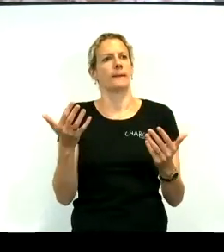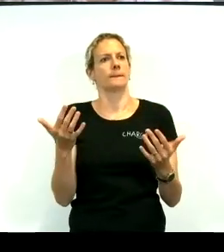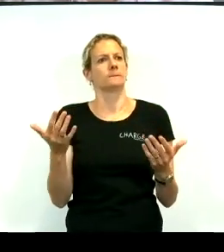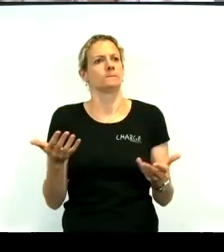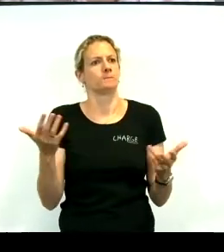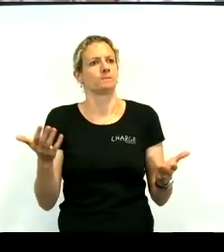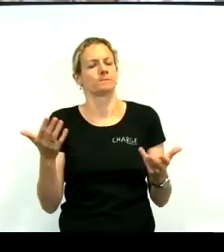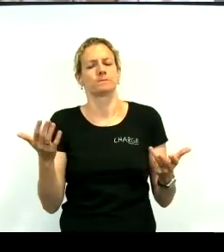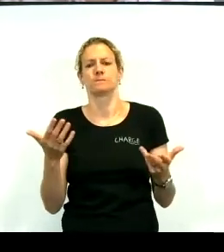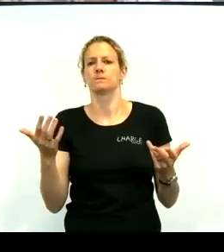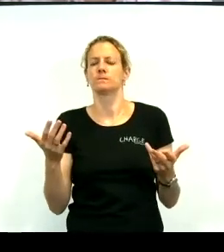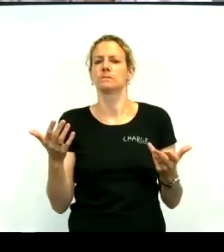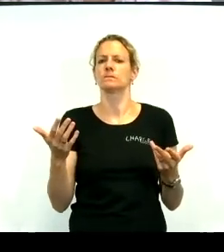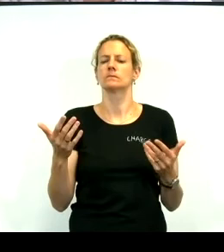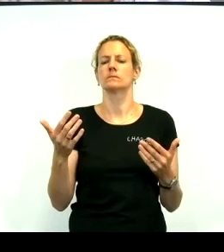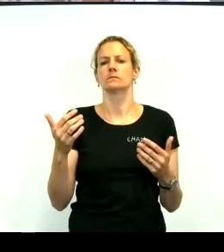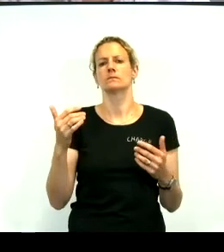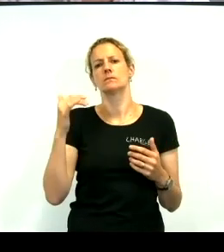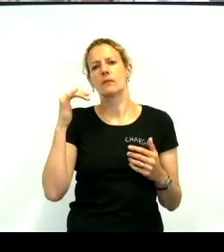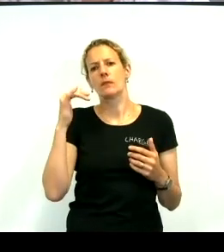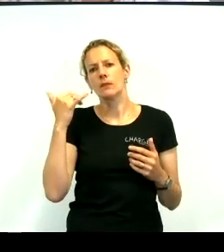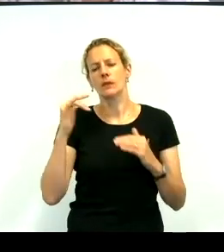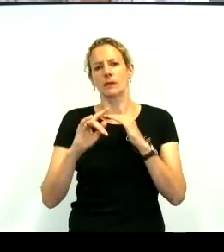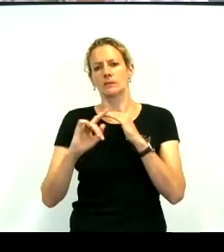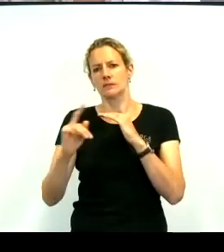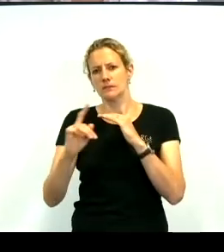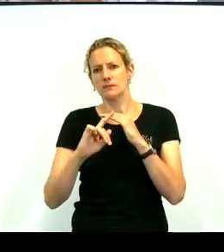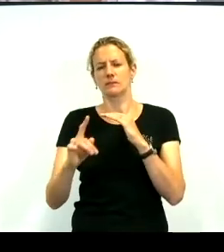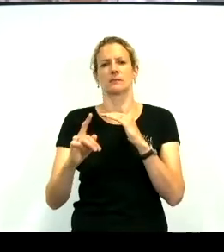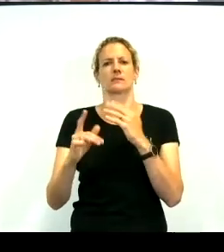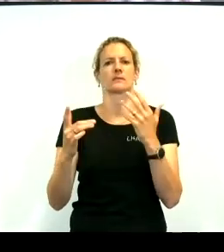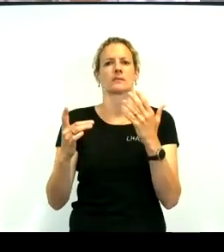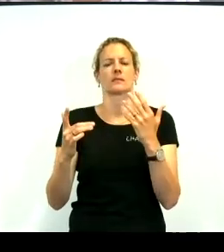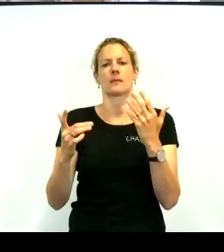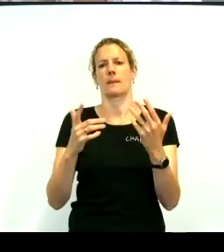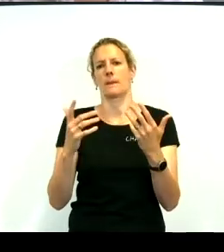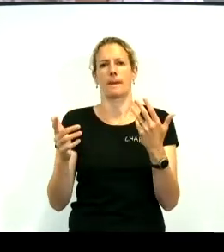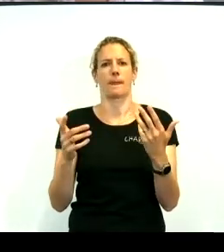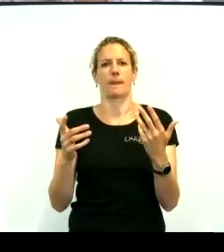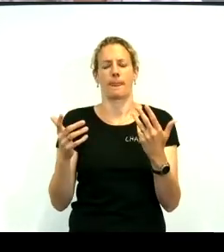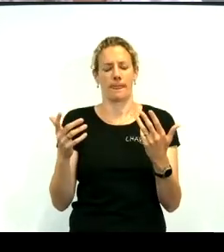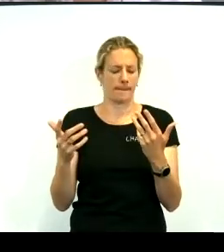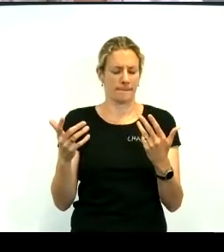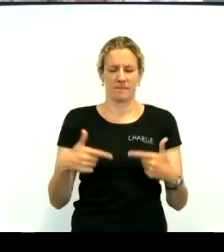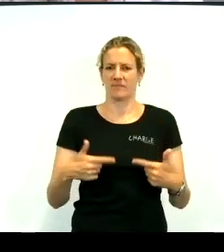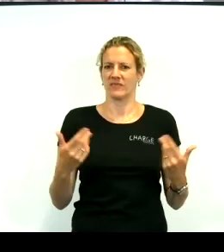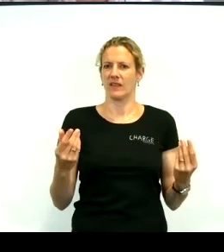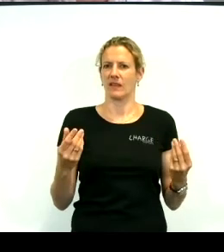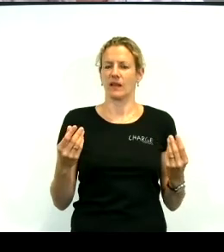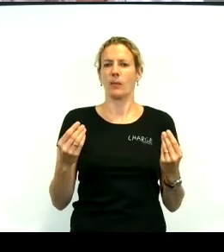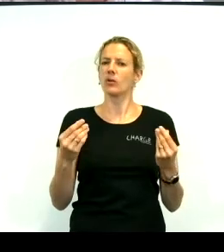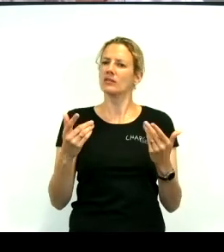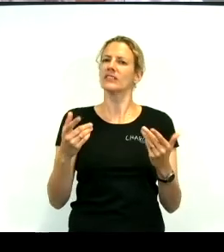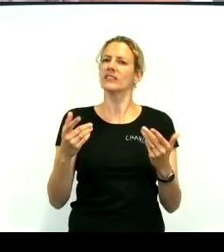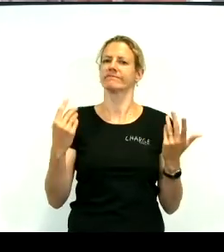But you could also create a social story not only on the toileting process.